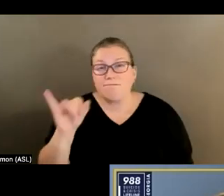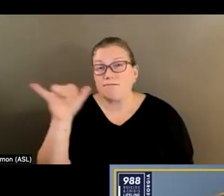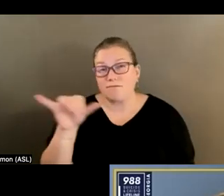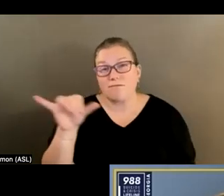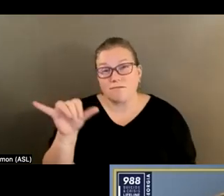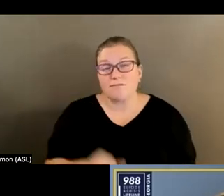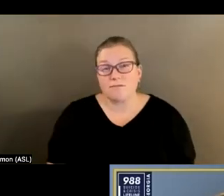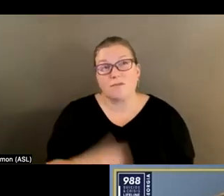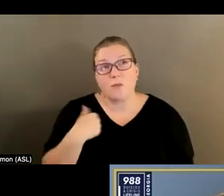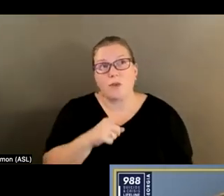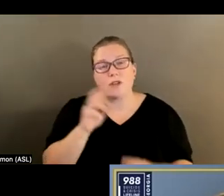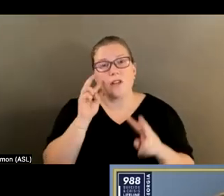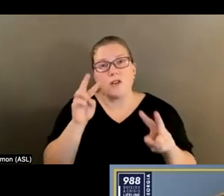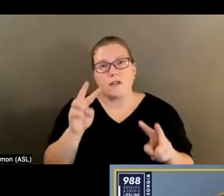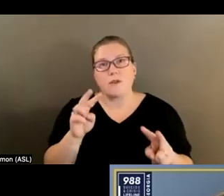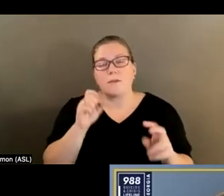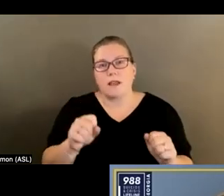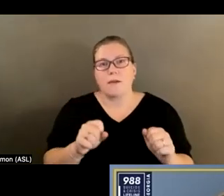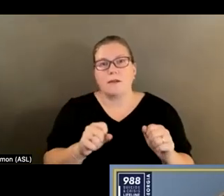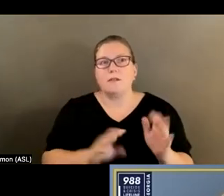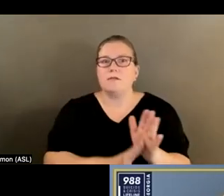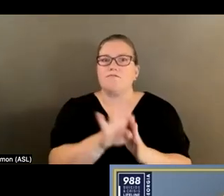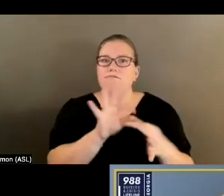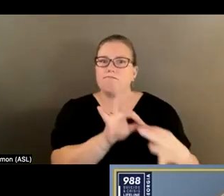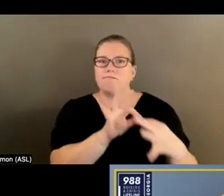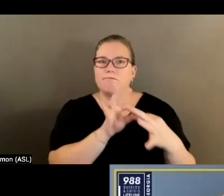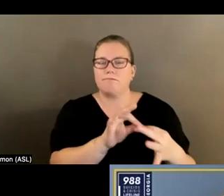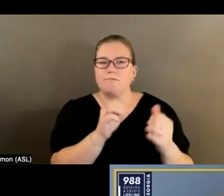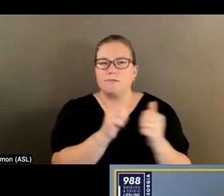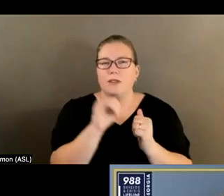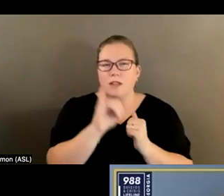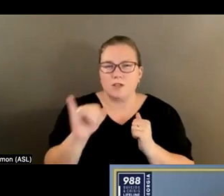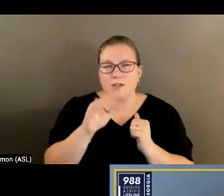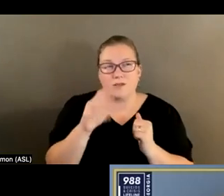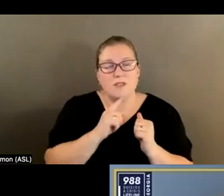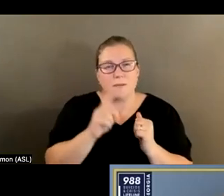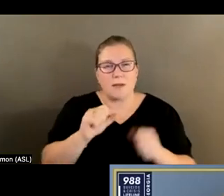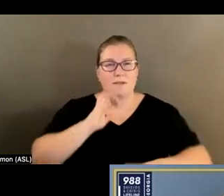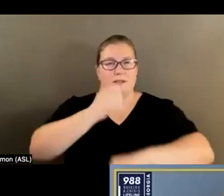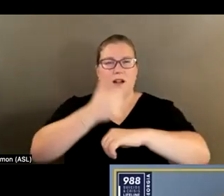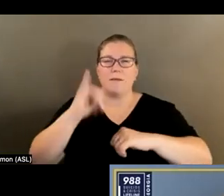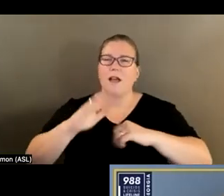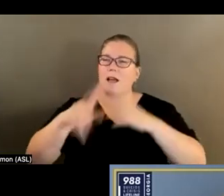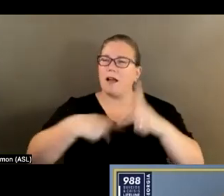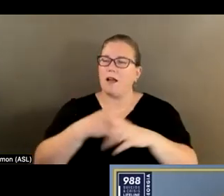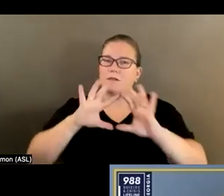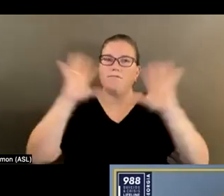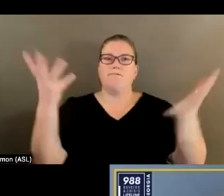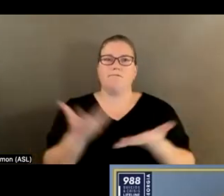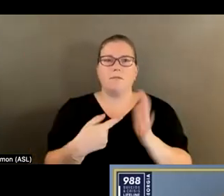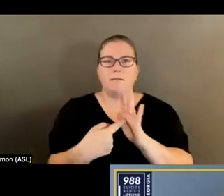to moving ahead with that modeling and really creating a few of